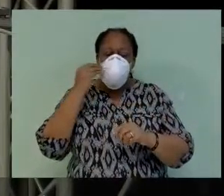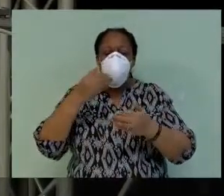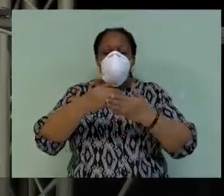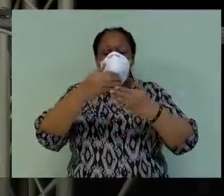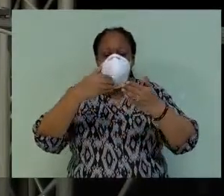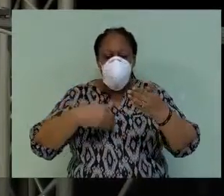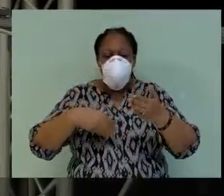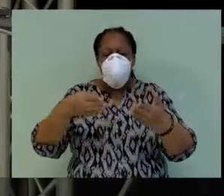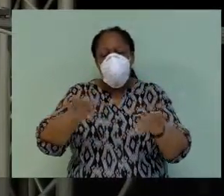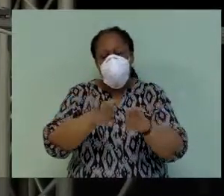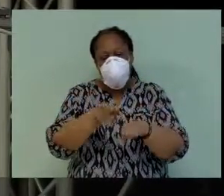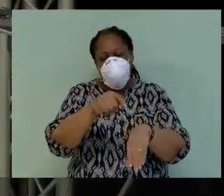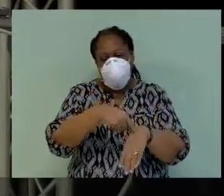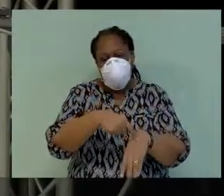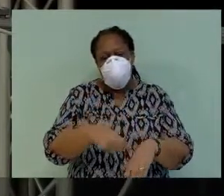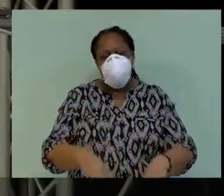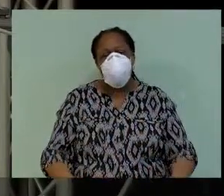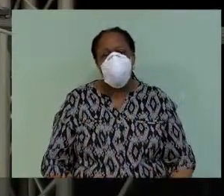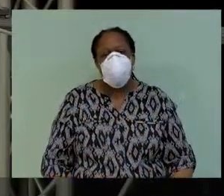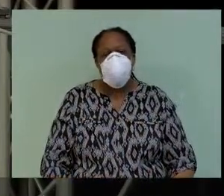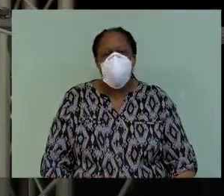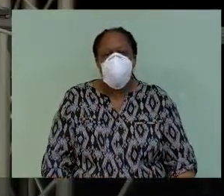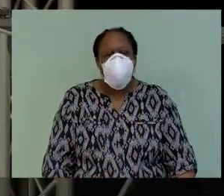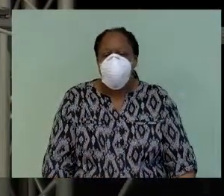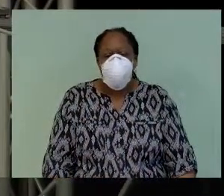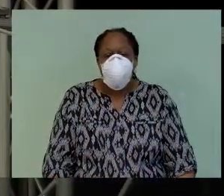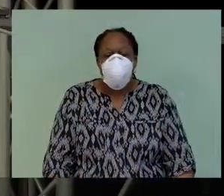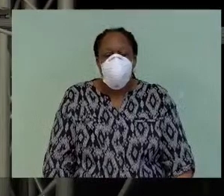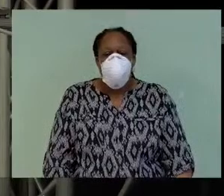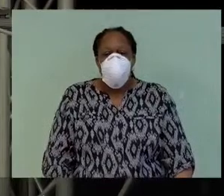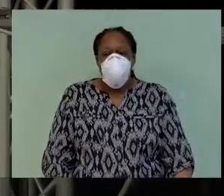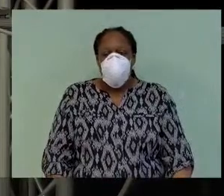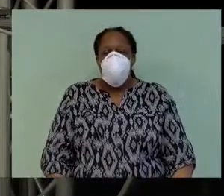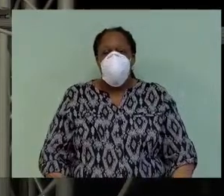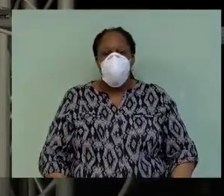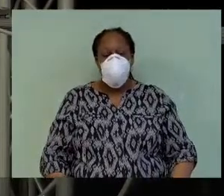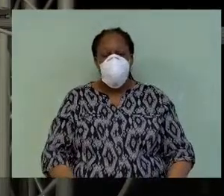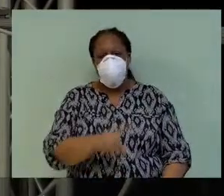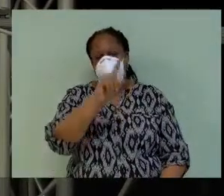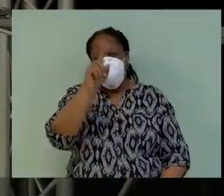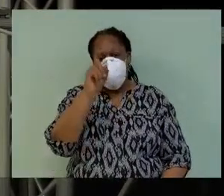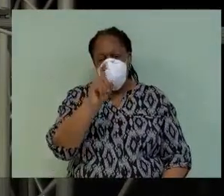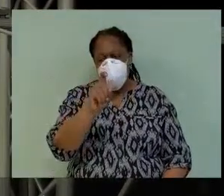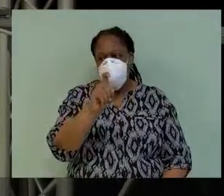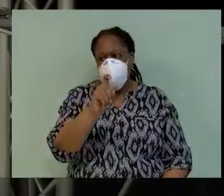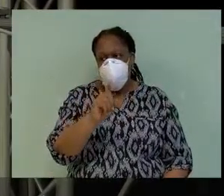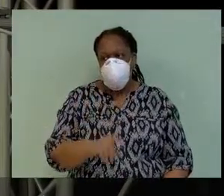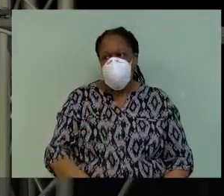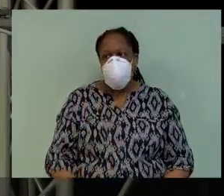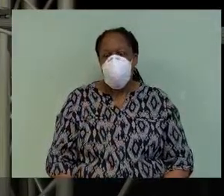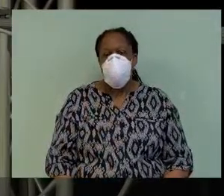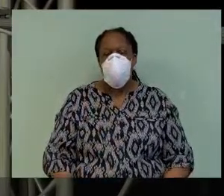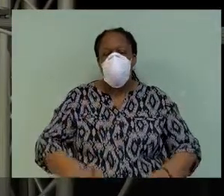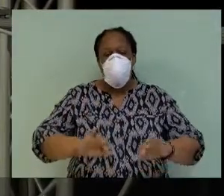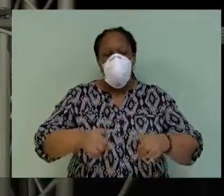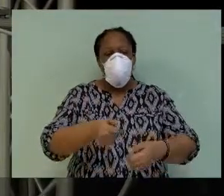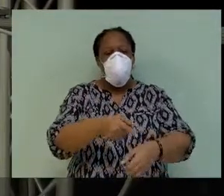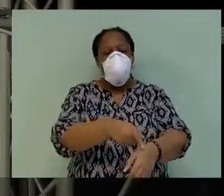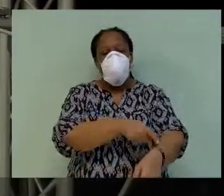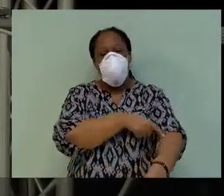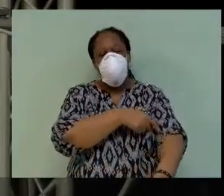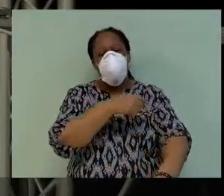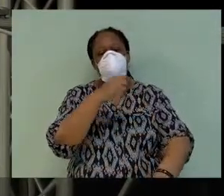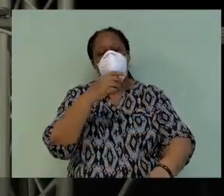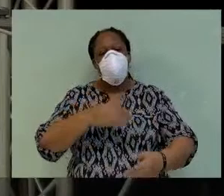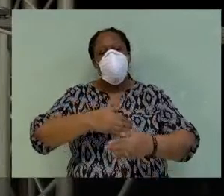This question is for Dr. Laws. How long after the last confirmed case